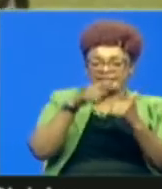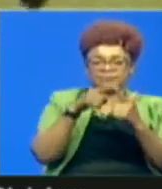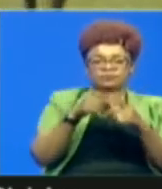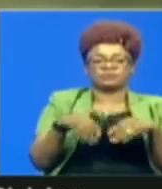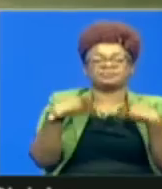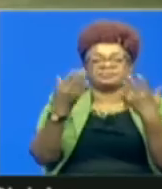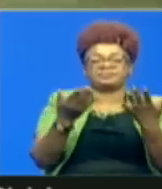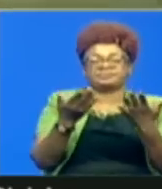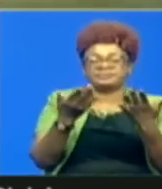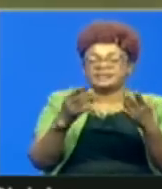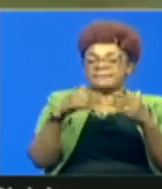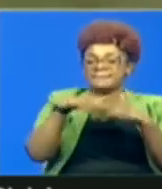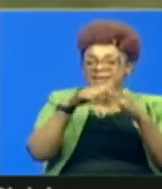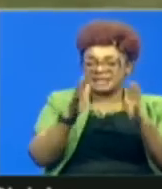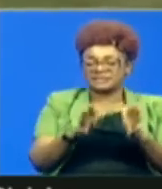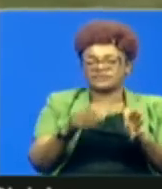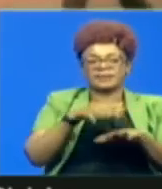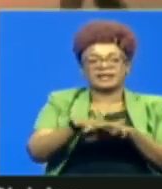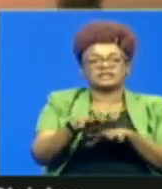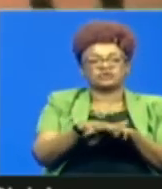players from the grassroots.